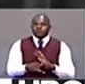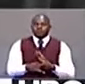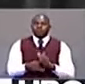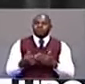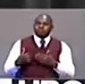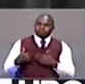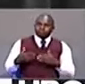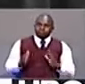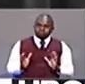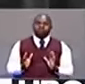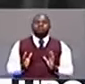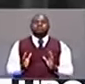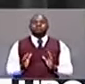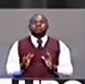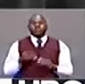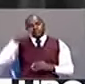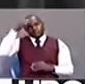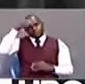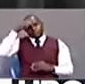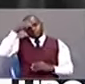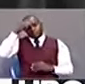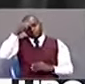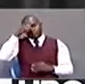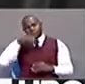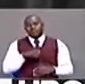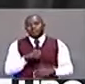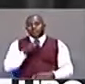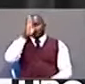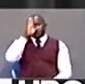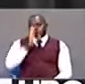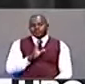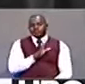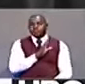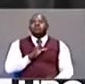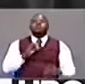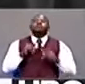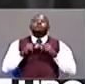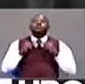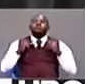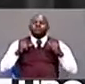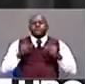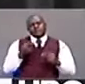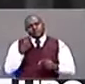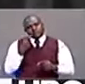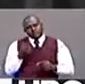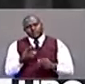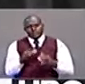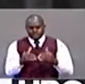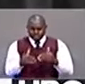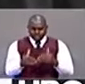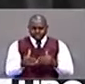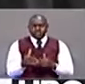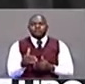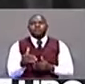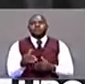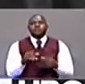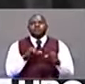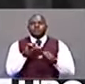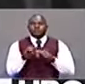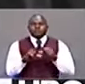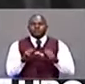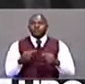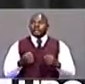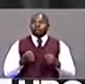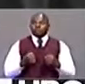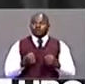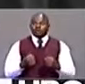prudence regarding wisdom as a Catholic prelate. He looked at fortitude, about courage. He